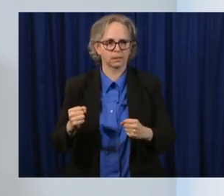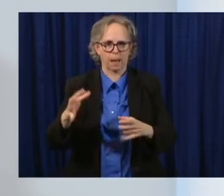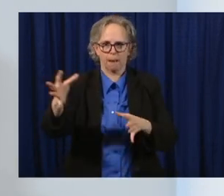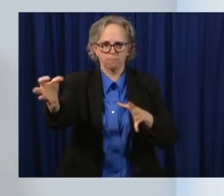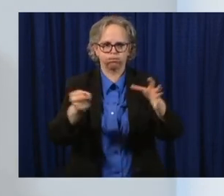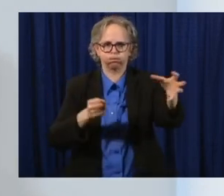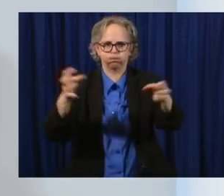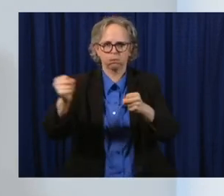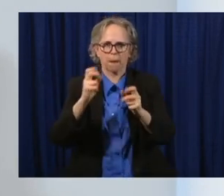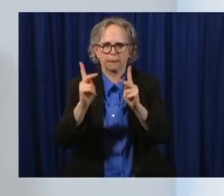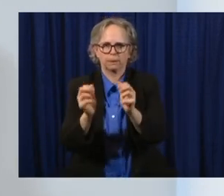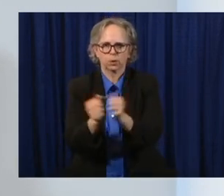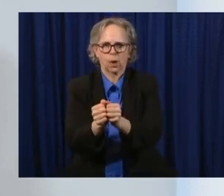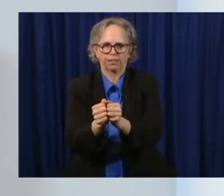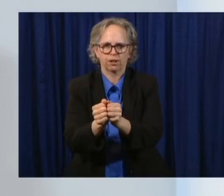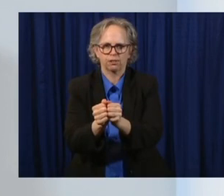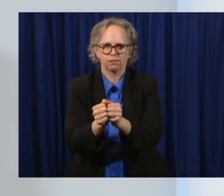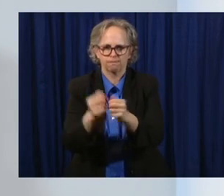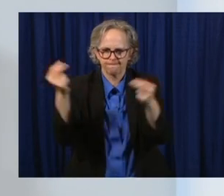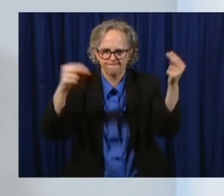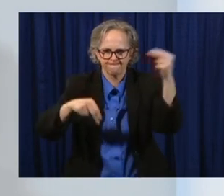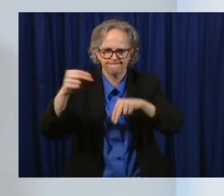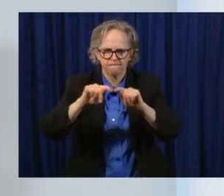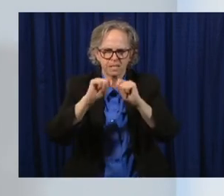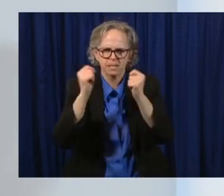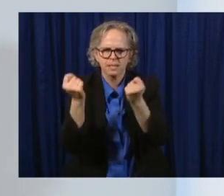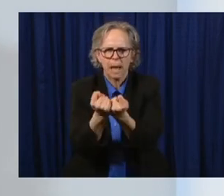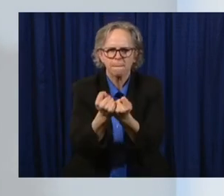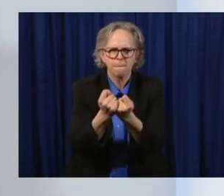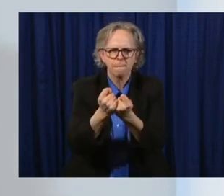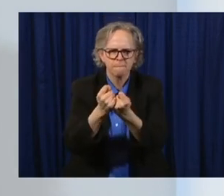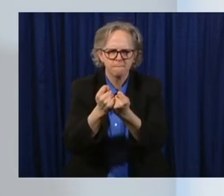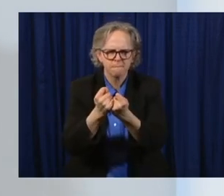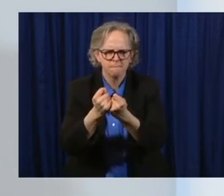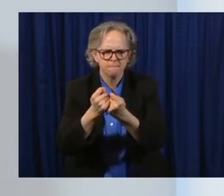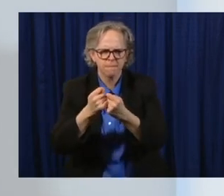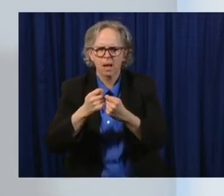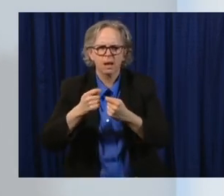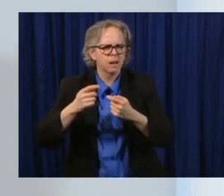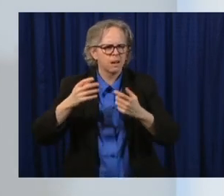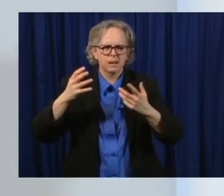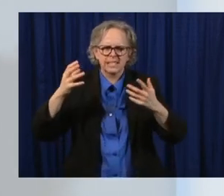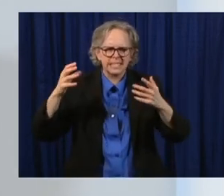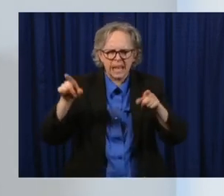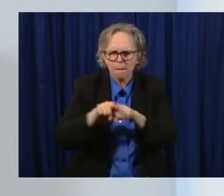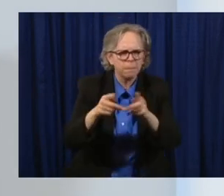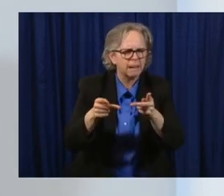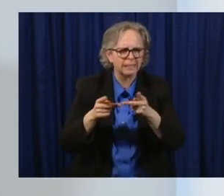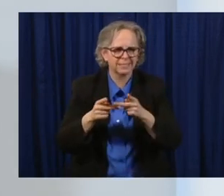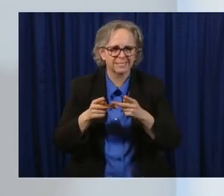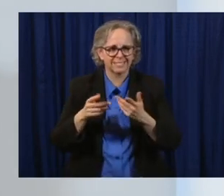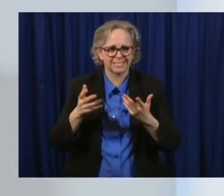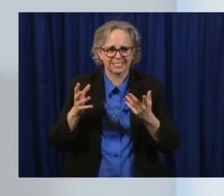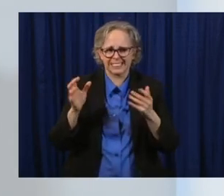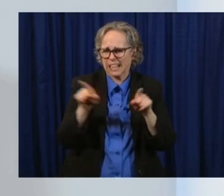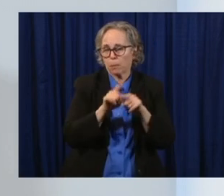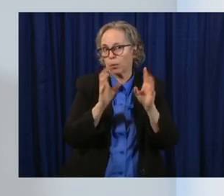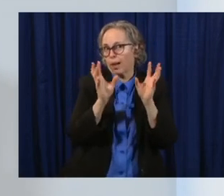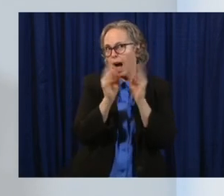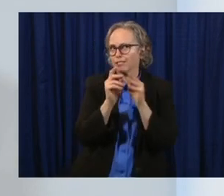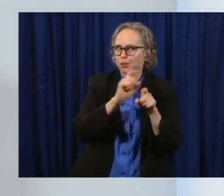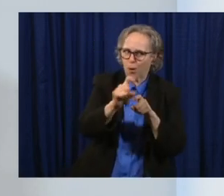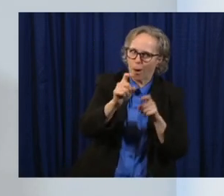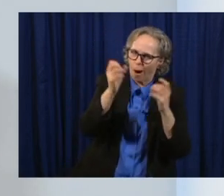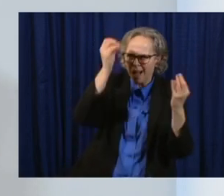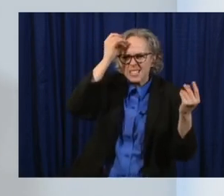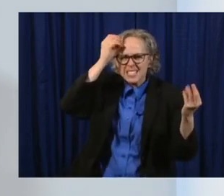help get them in the same room, or this way on the same conference call, and solve a problem. And this